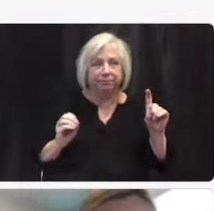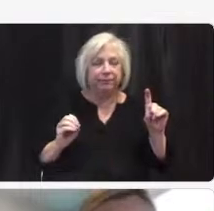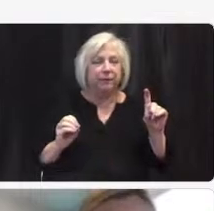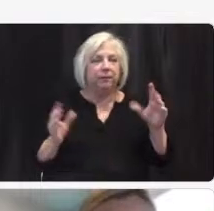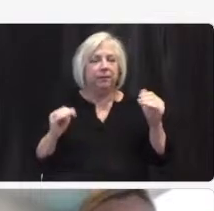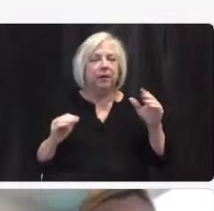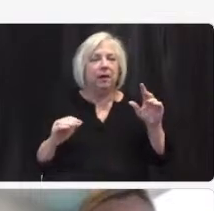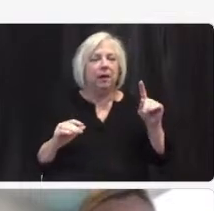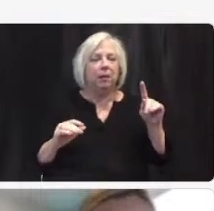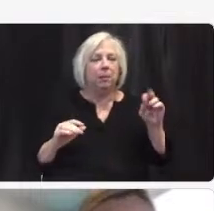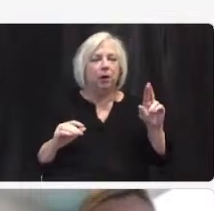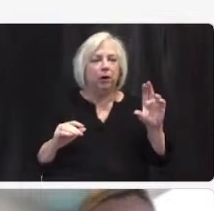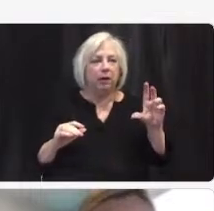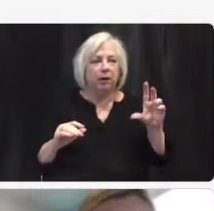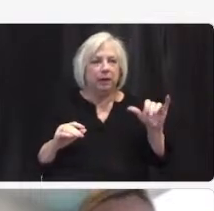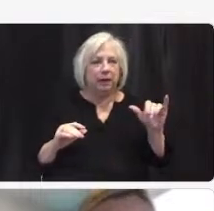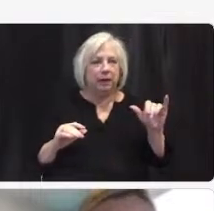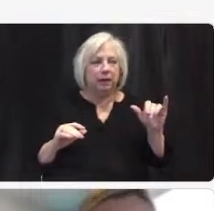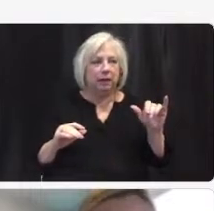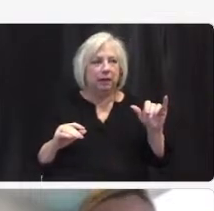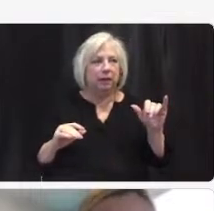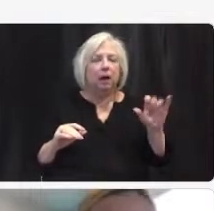Person. Here.